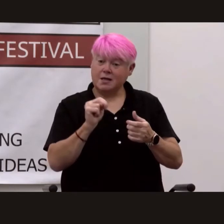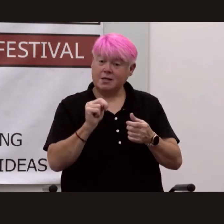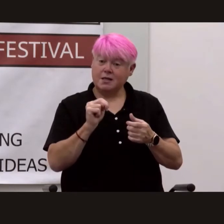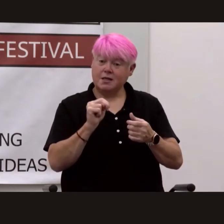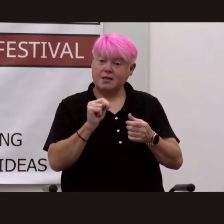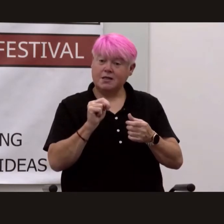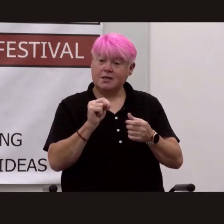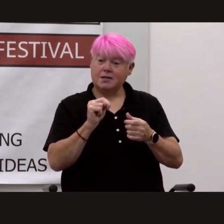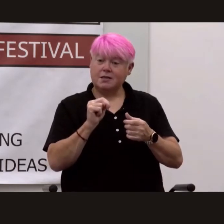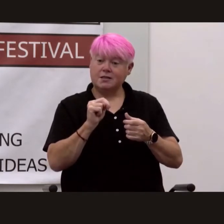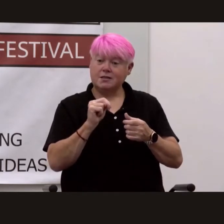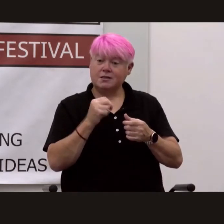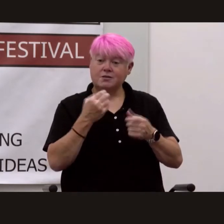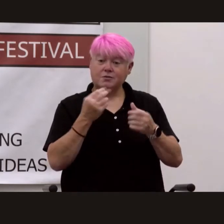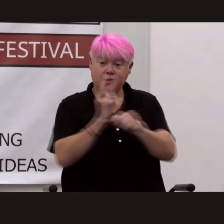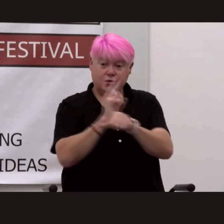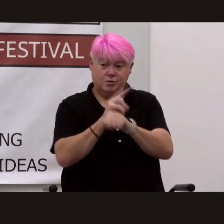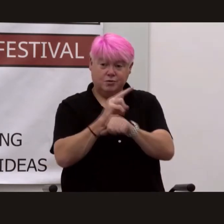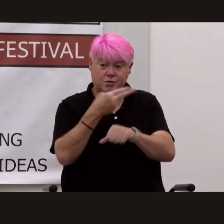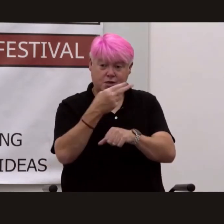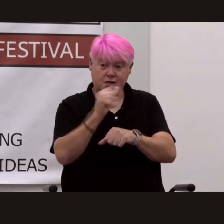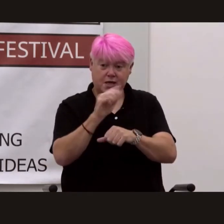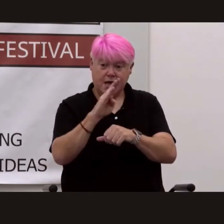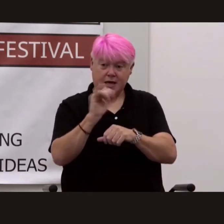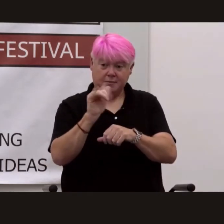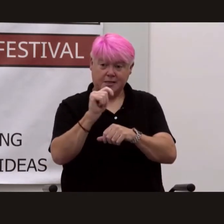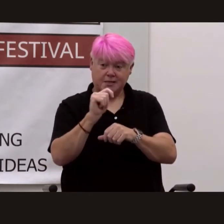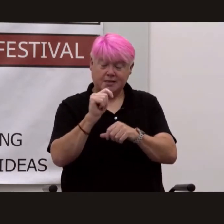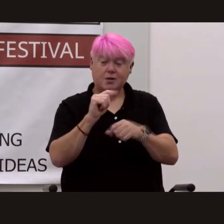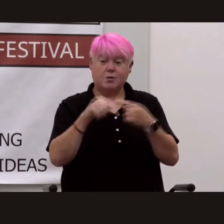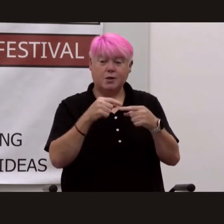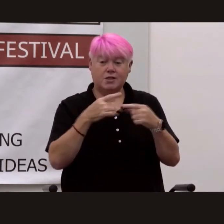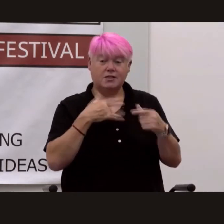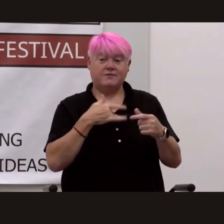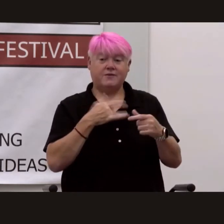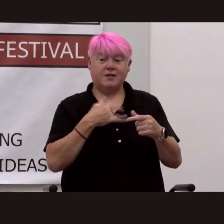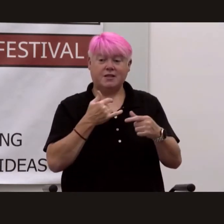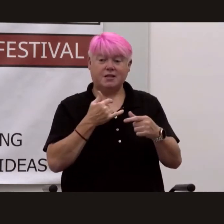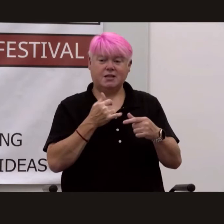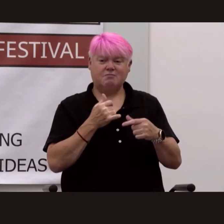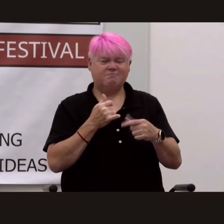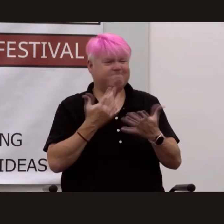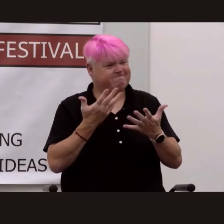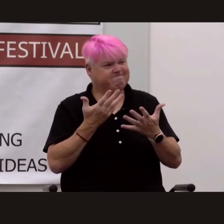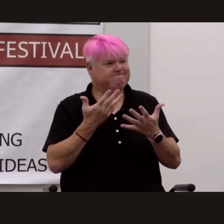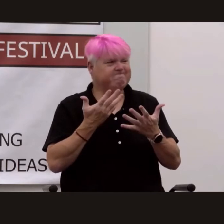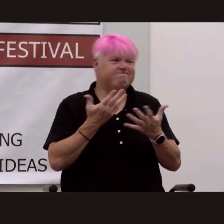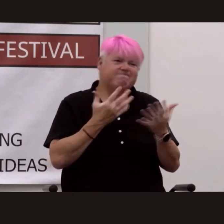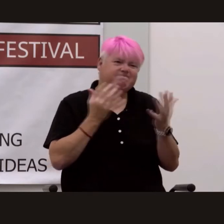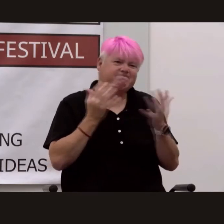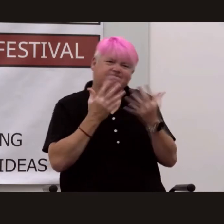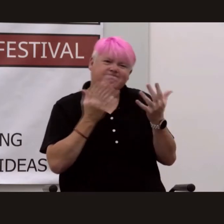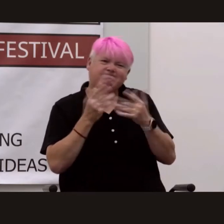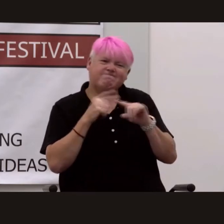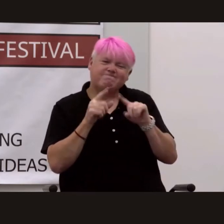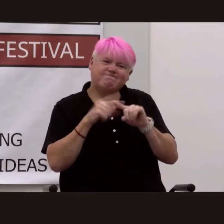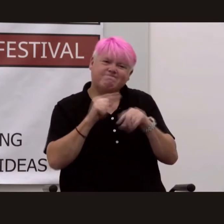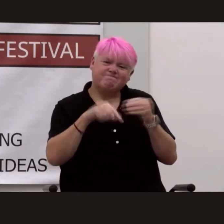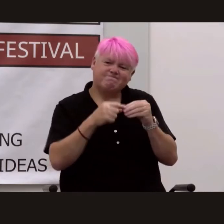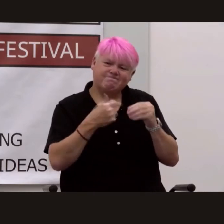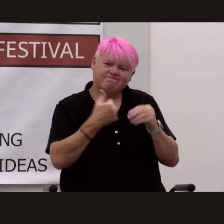to the habit every now and then when she's feeling uncertain of herself. She reverts to the habit for comfort.